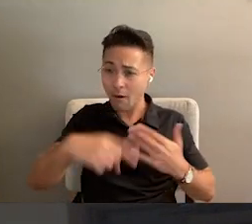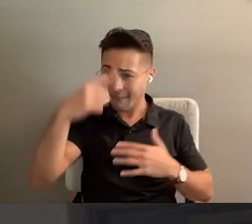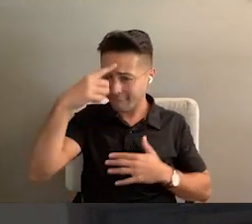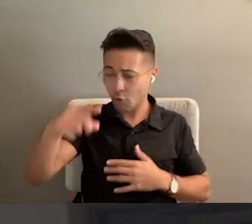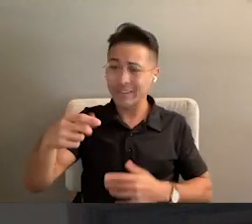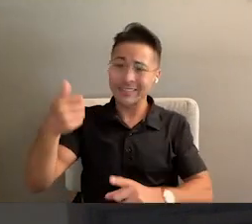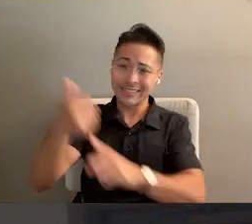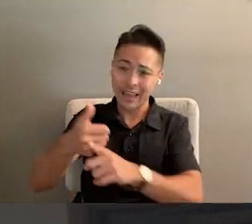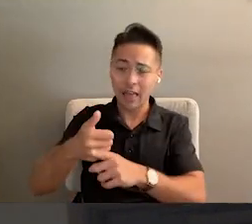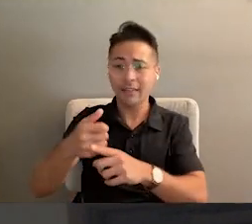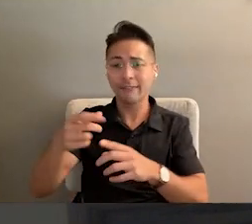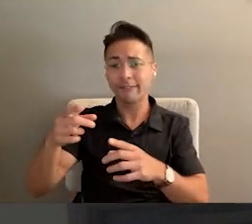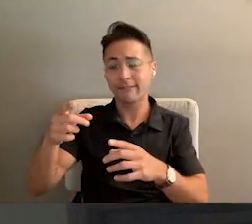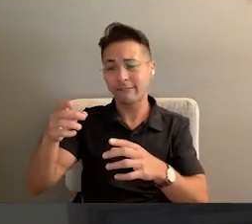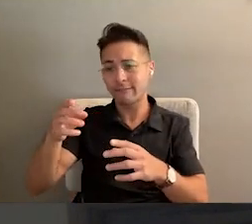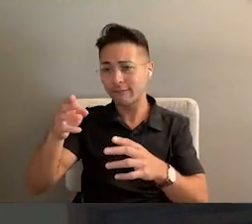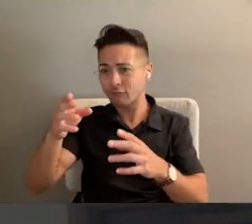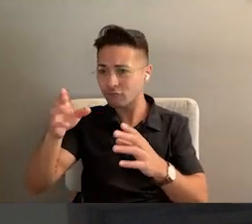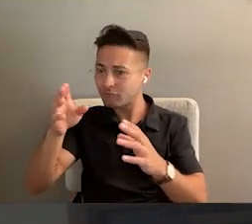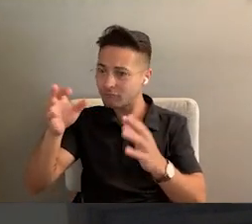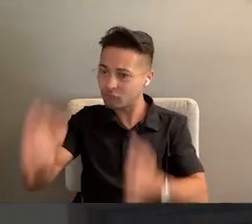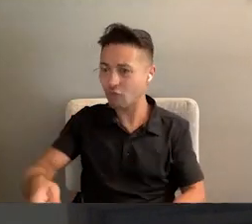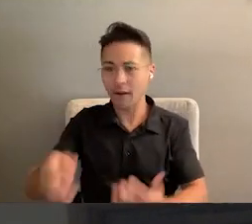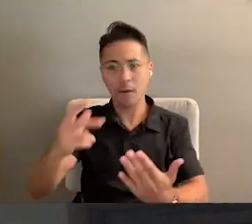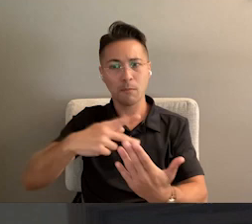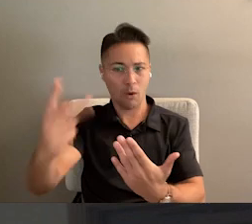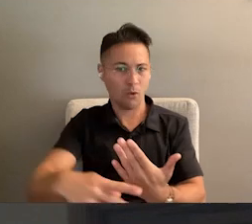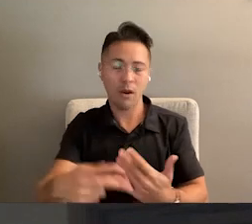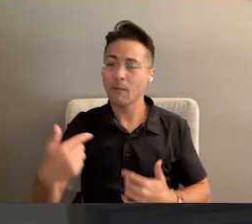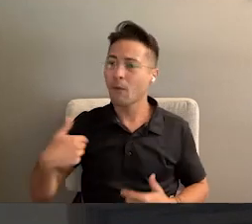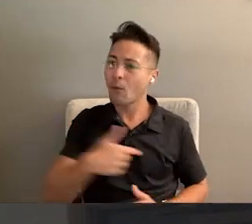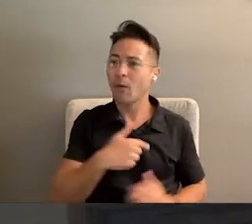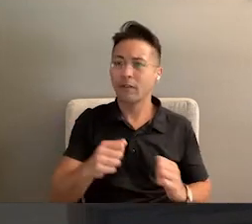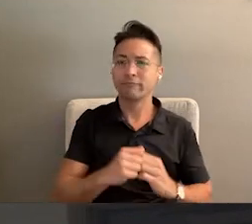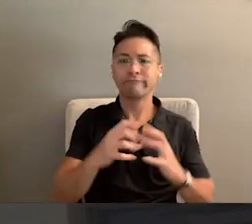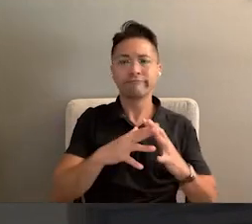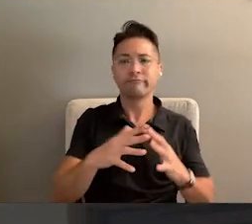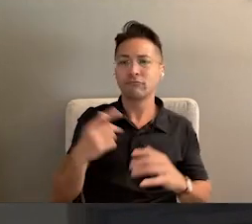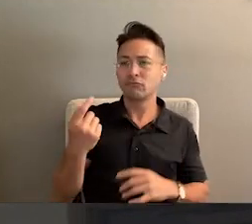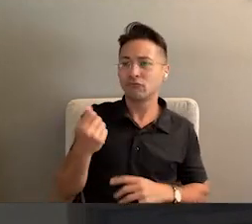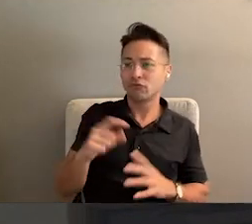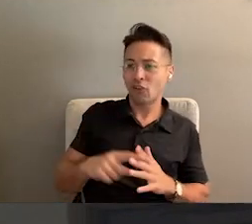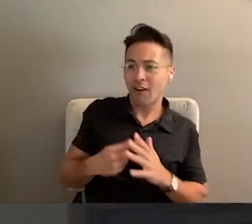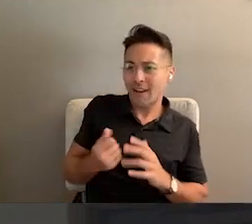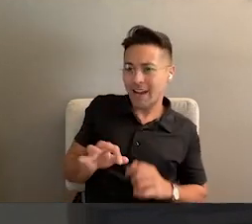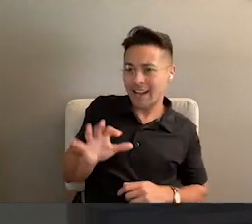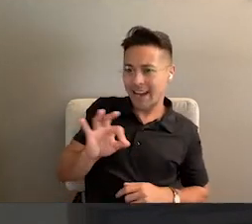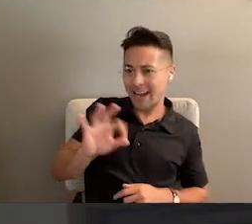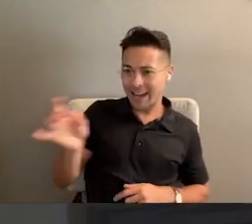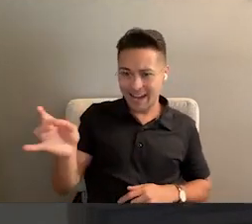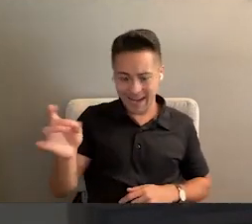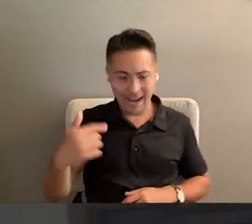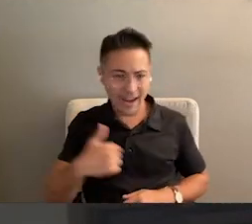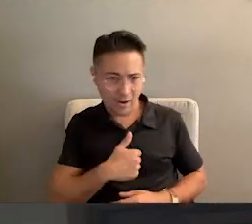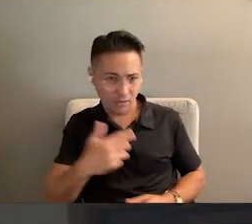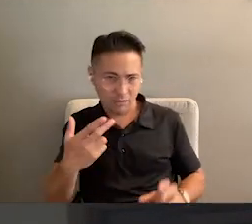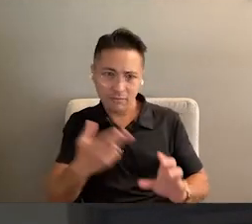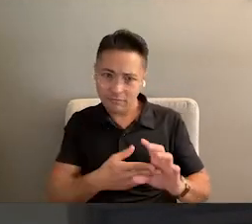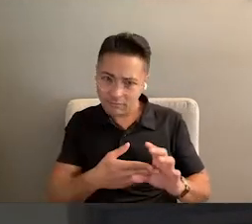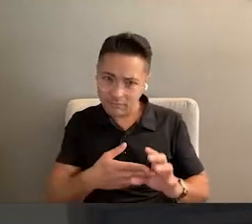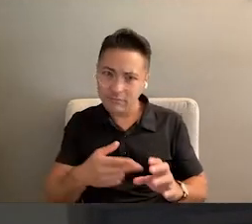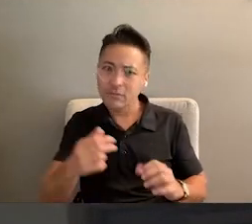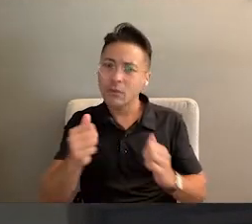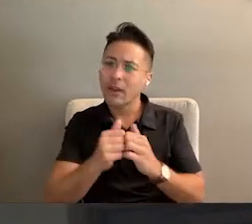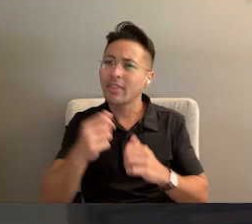Florida was one of the pilot programs for self-directed waivers in the country. So we started in '98, and